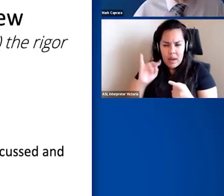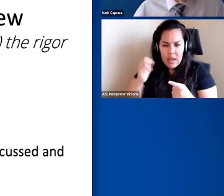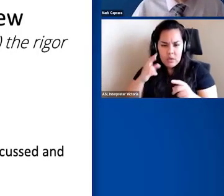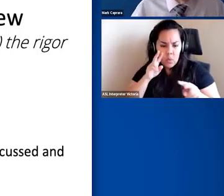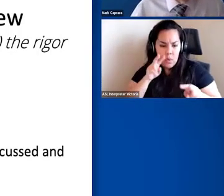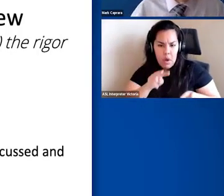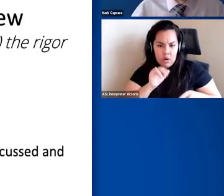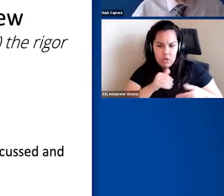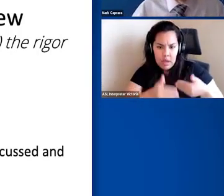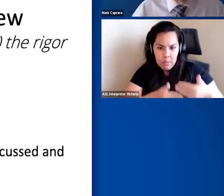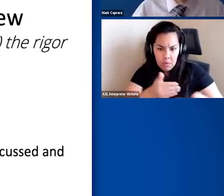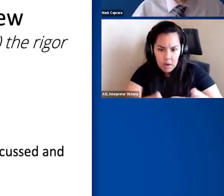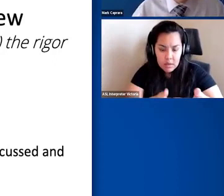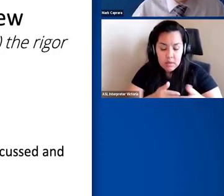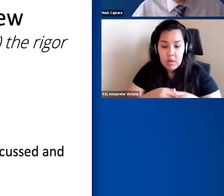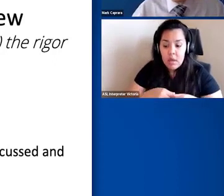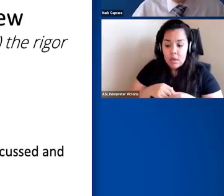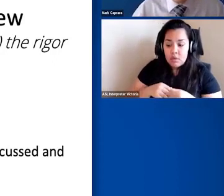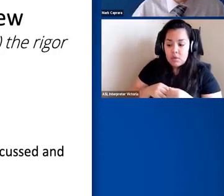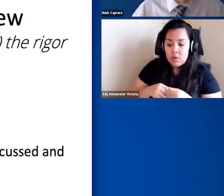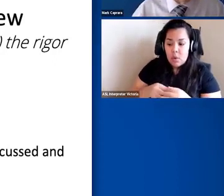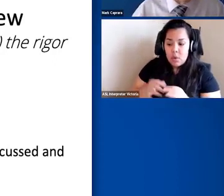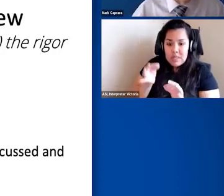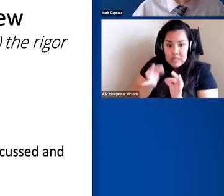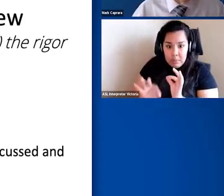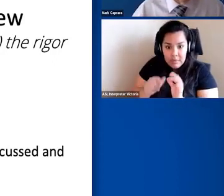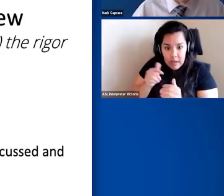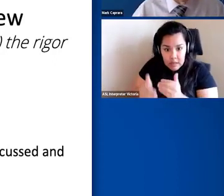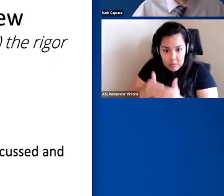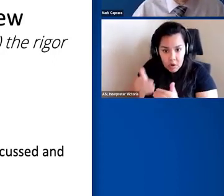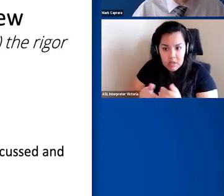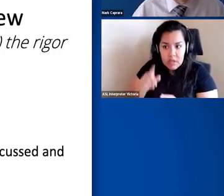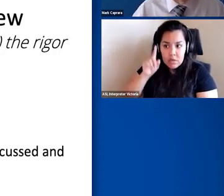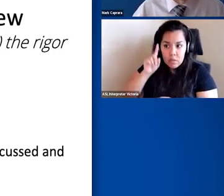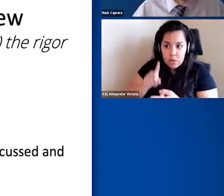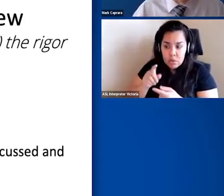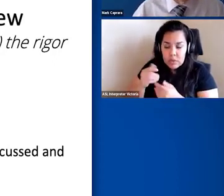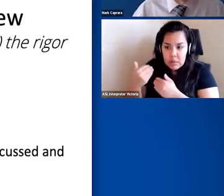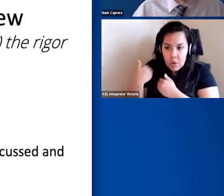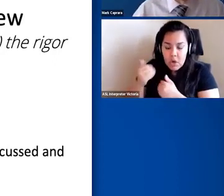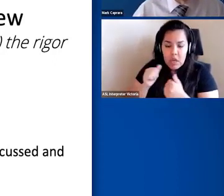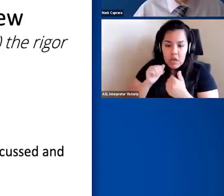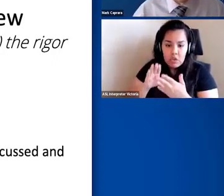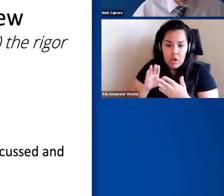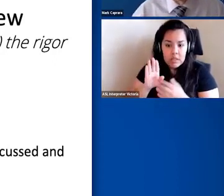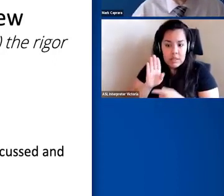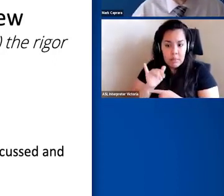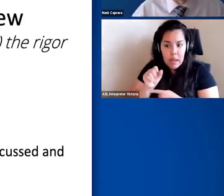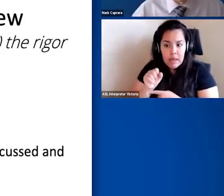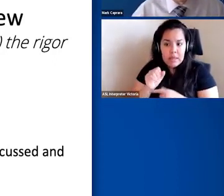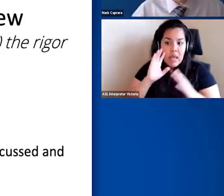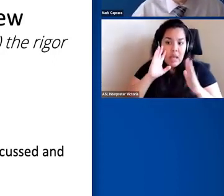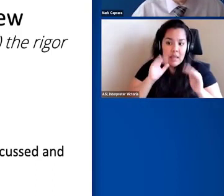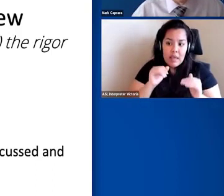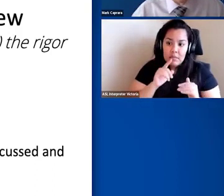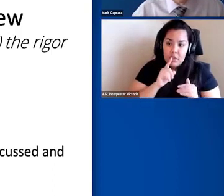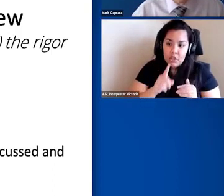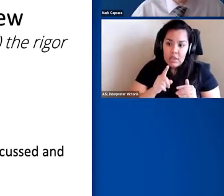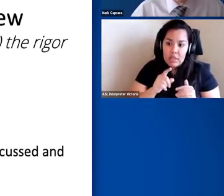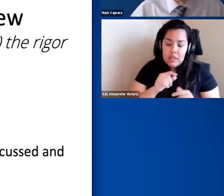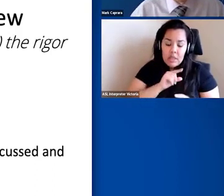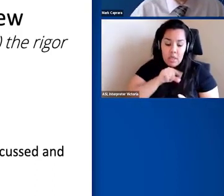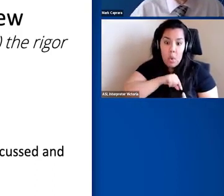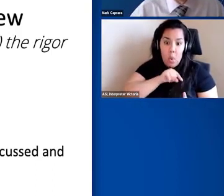by simplifying, reducing burden, and addressing reputational bias, the expectation is that the quality of review